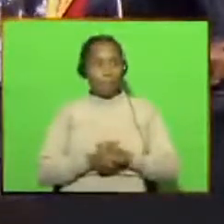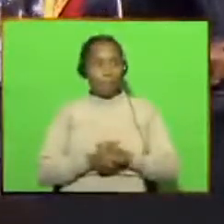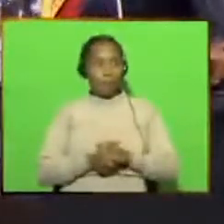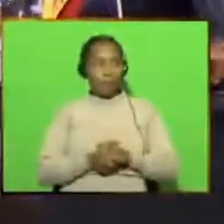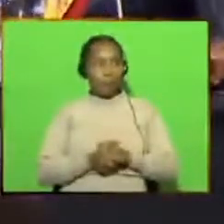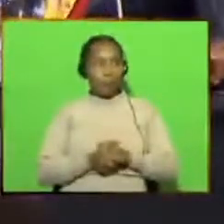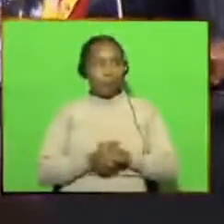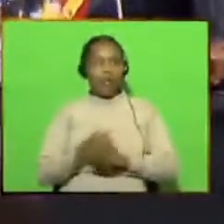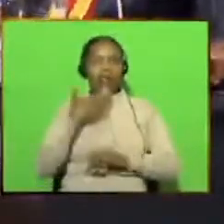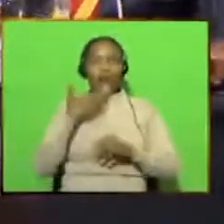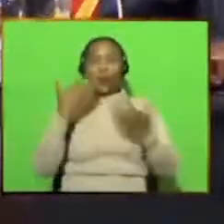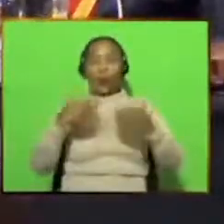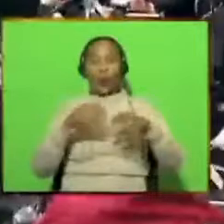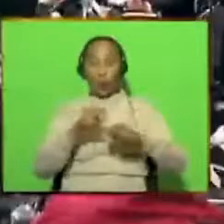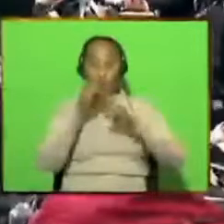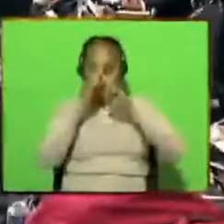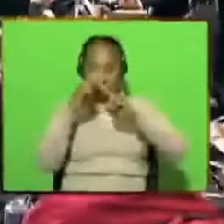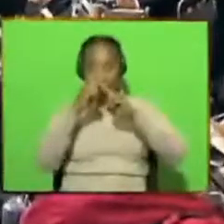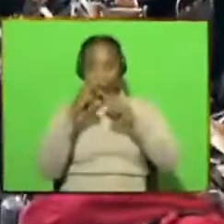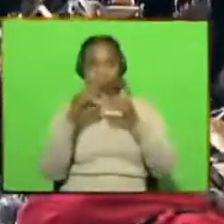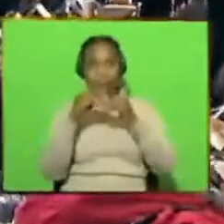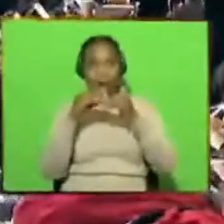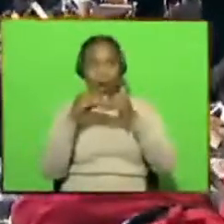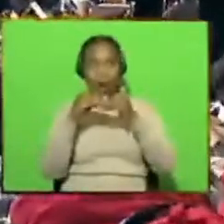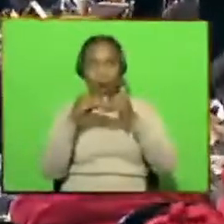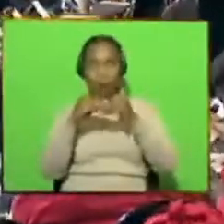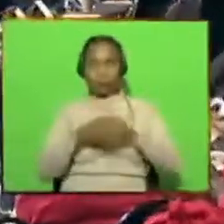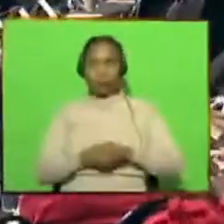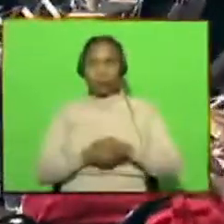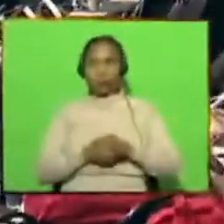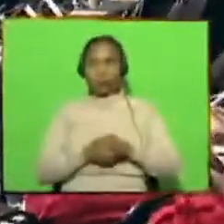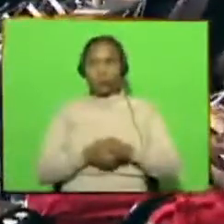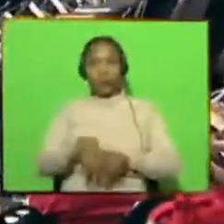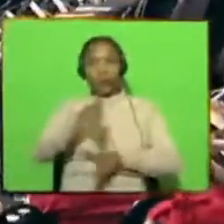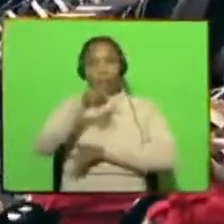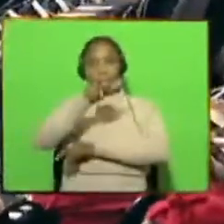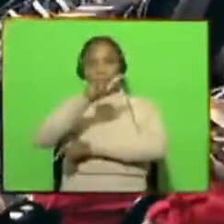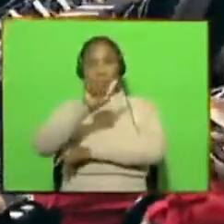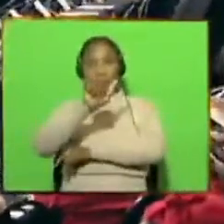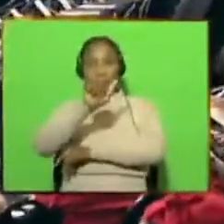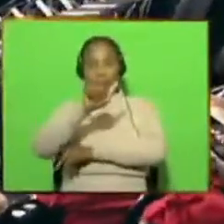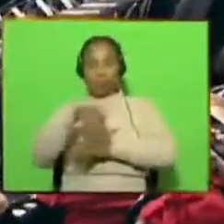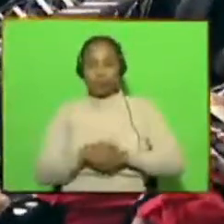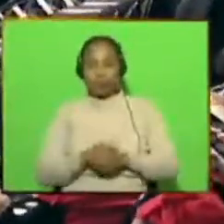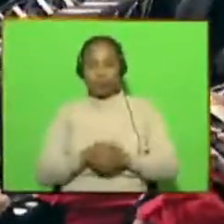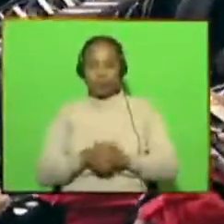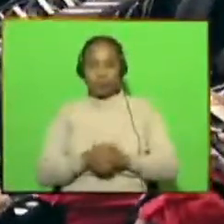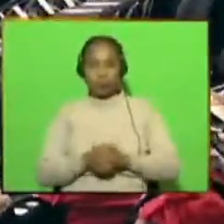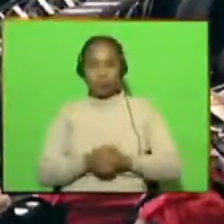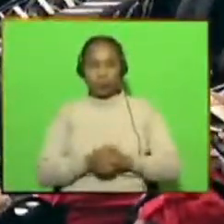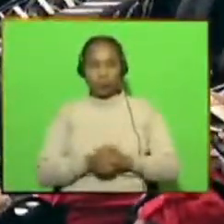Thank you very much, honorable members. The Patriotic Alliance.